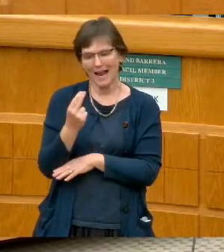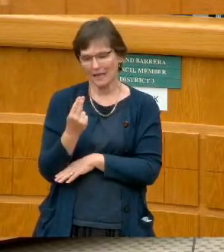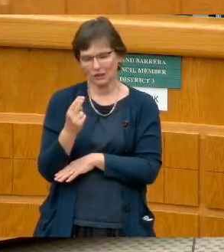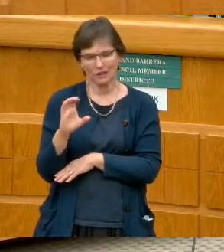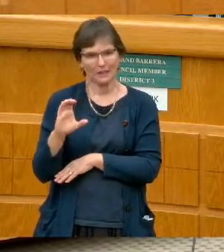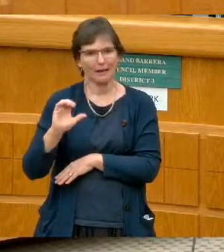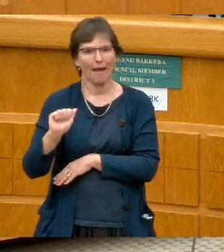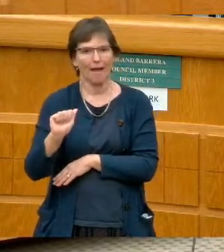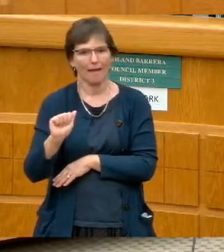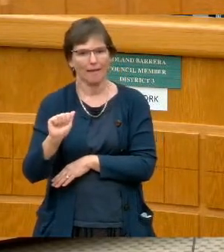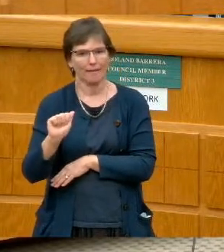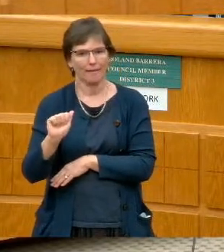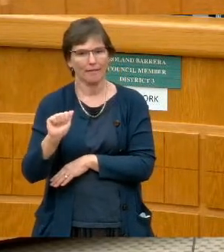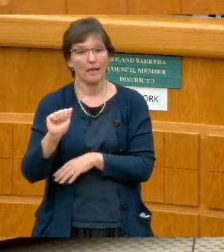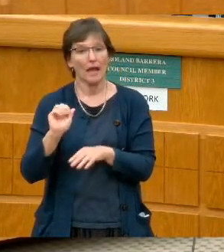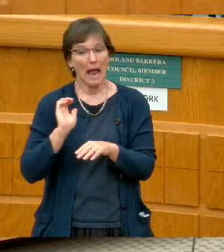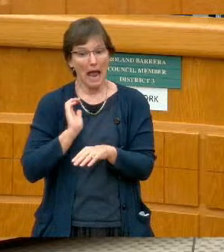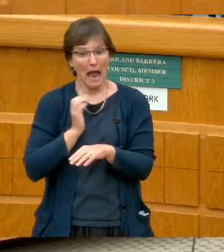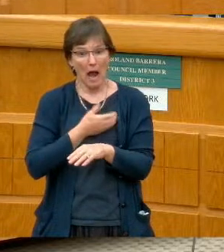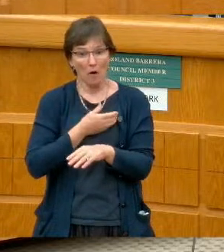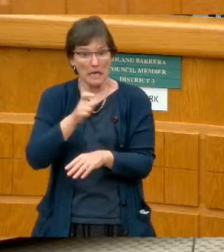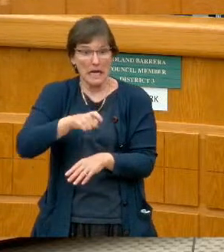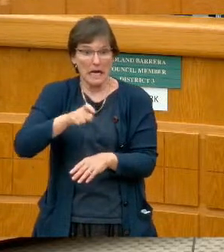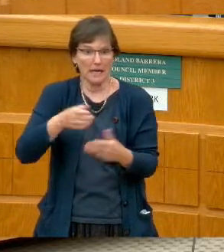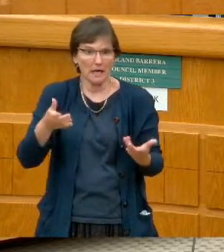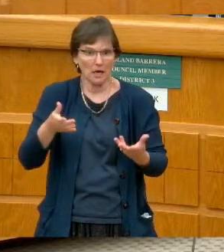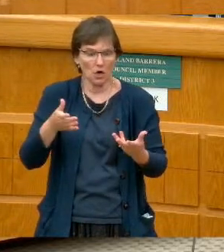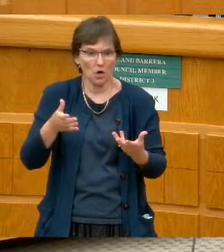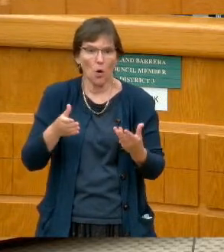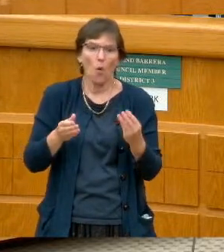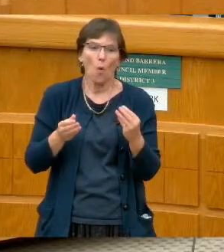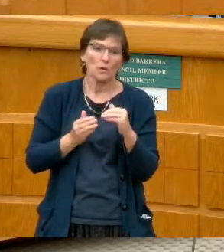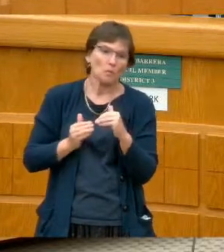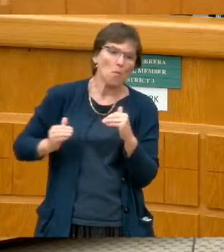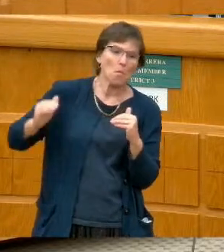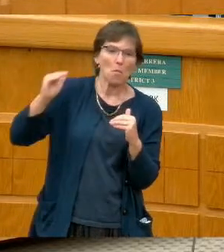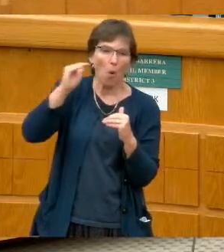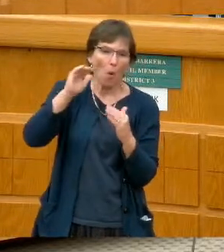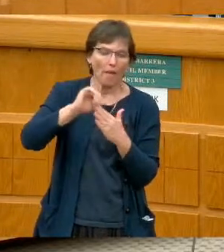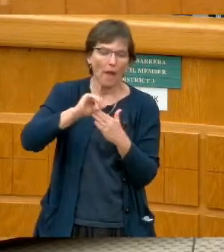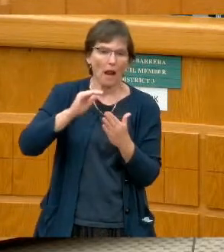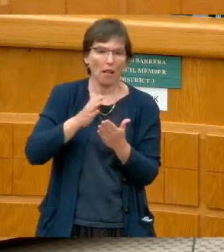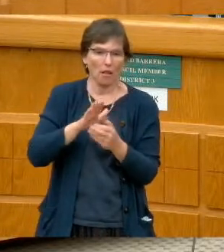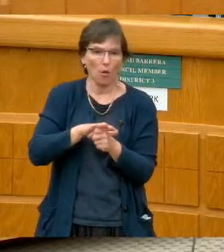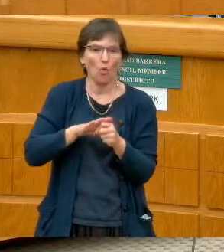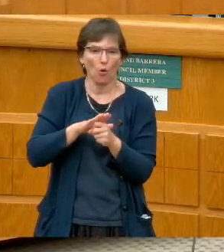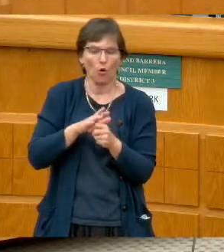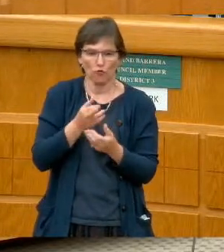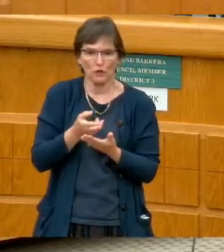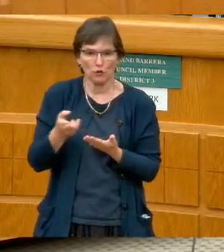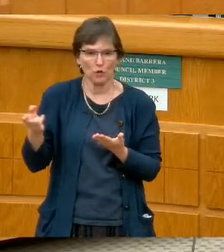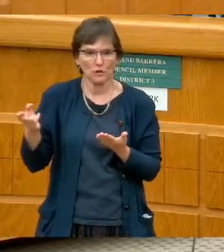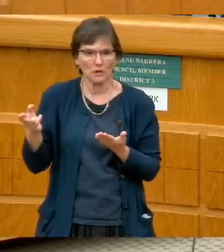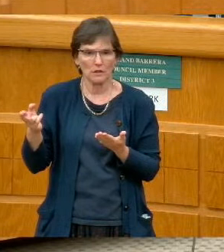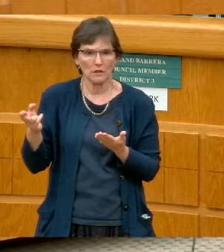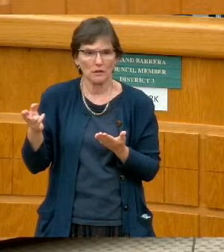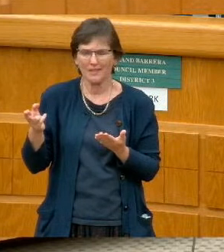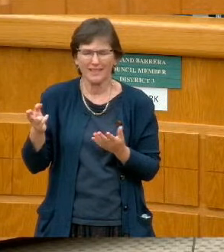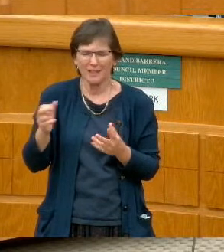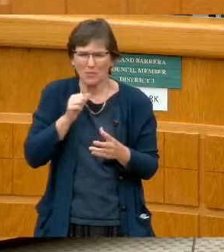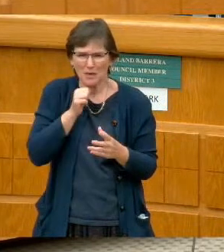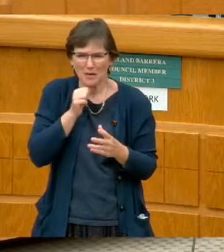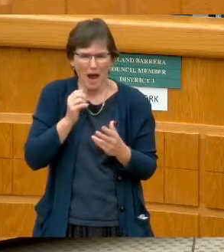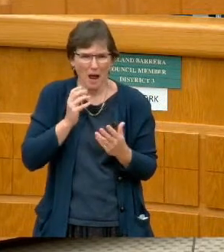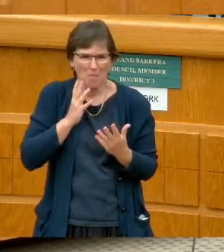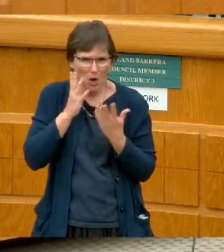Our ability to handle this crisis exceeded our available resources. And that's not anything to be ashamed